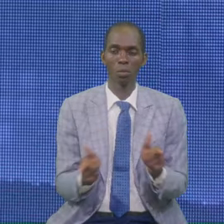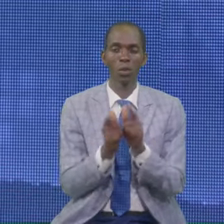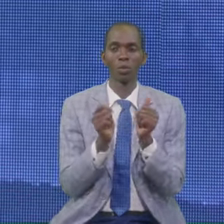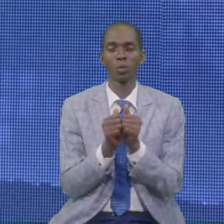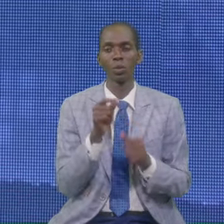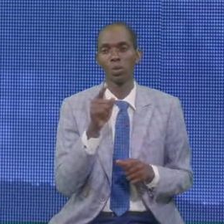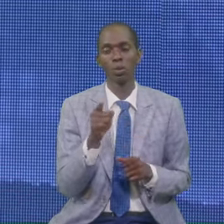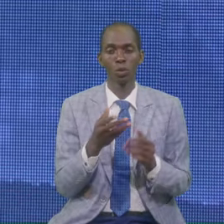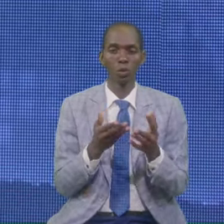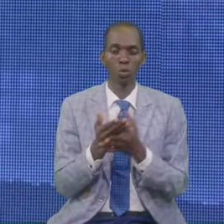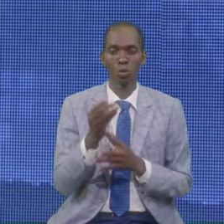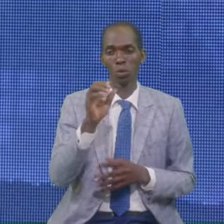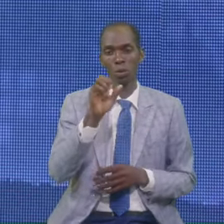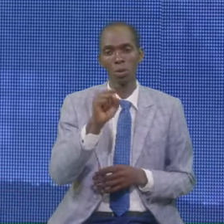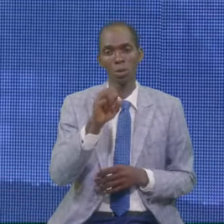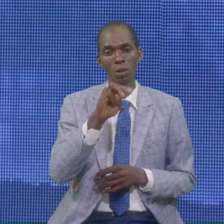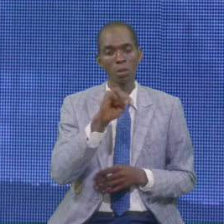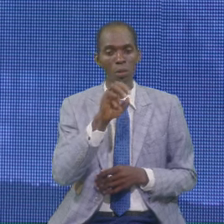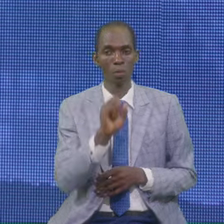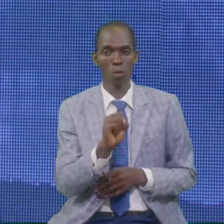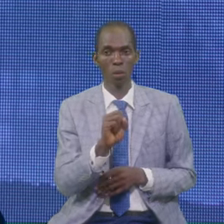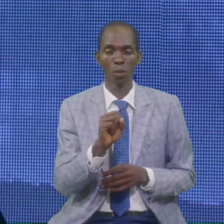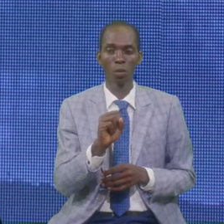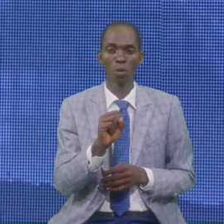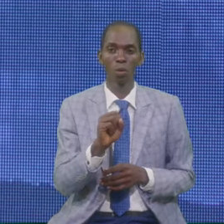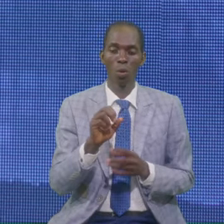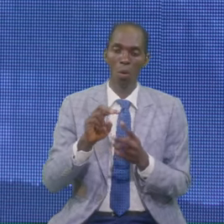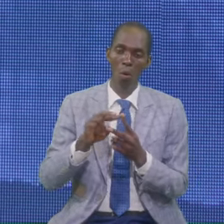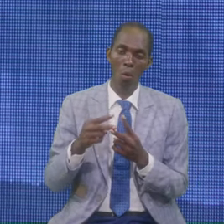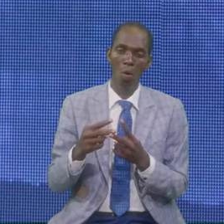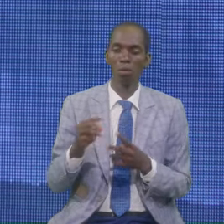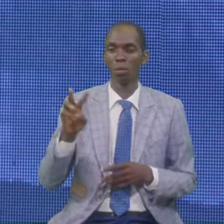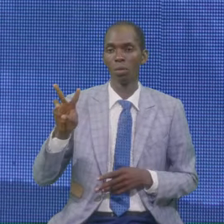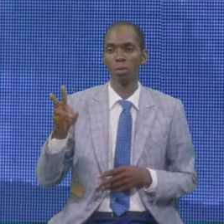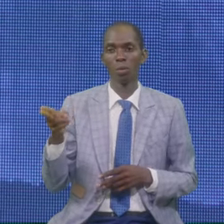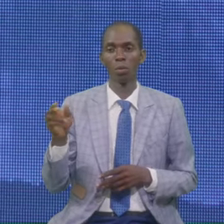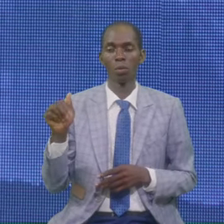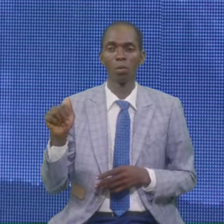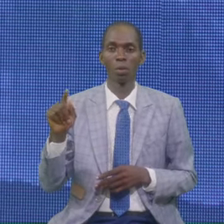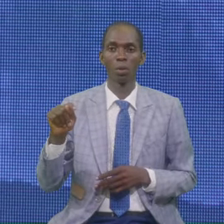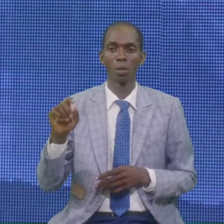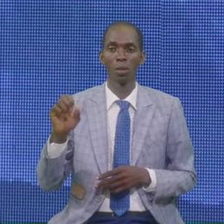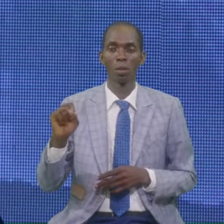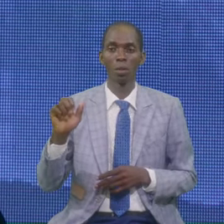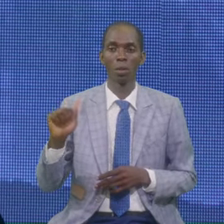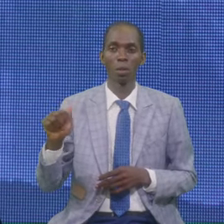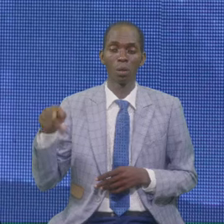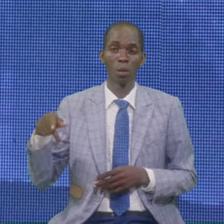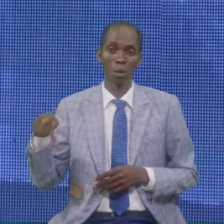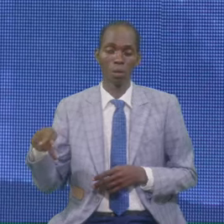SMS or WhatsApp to this number I will read out